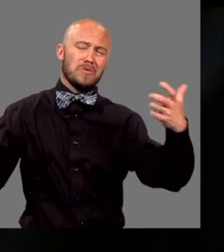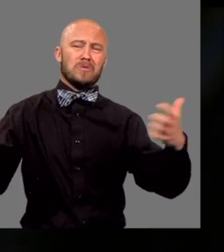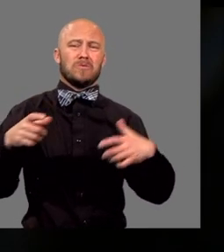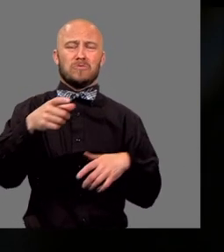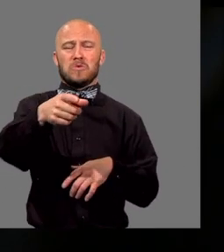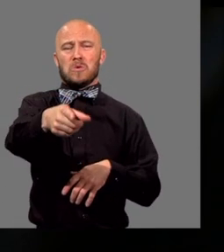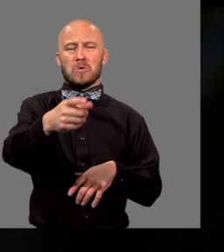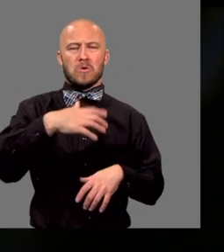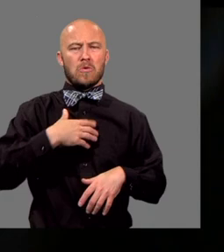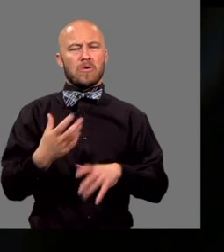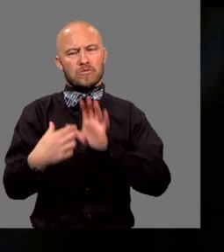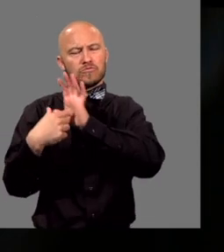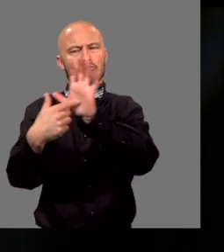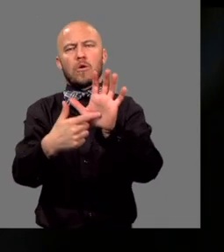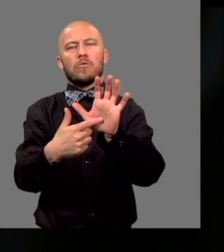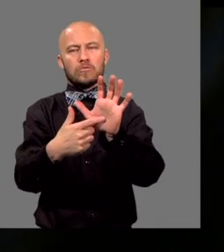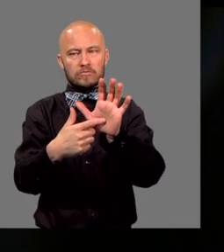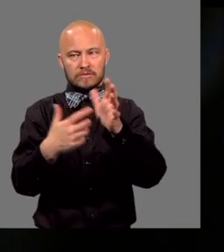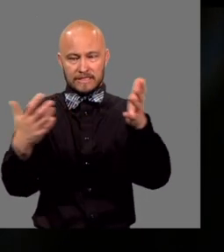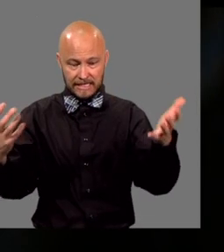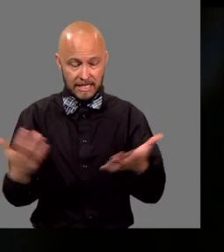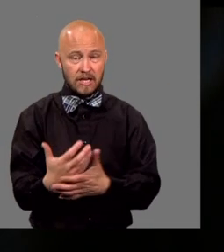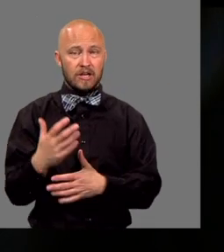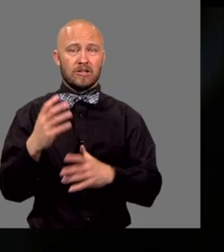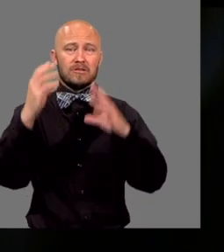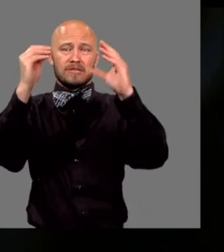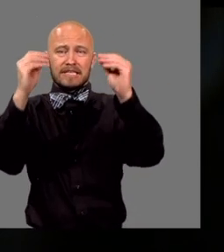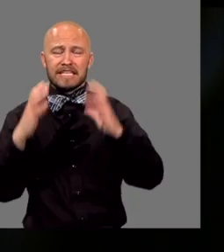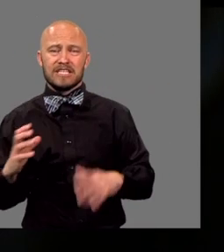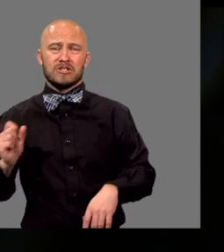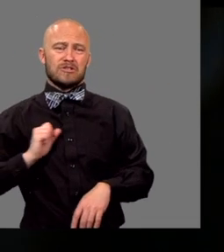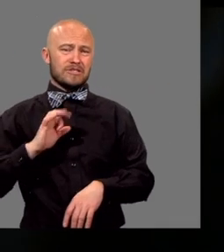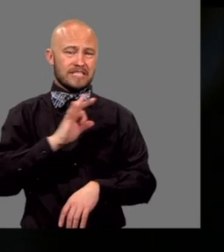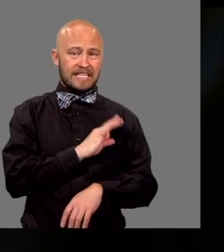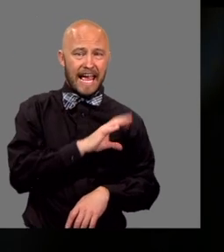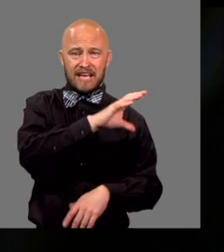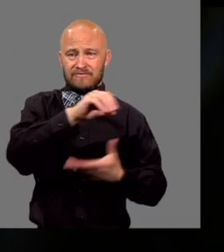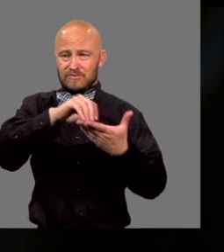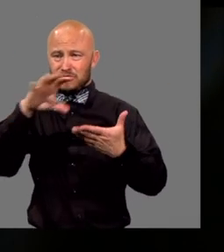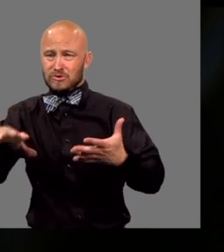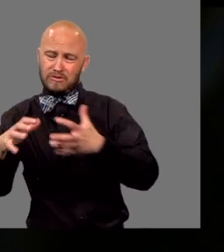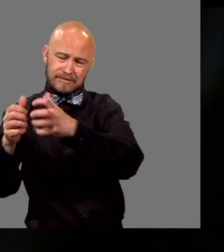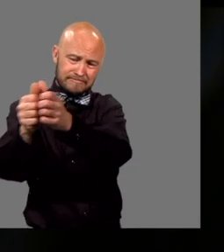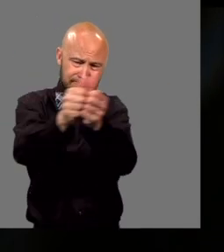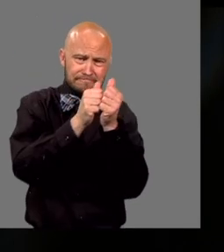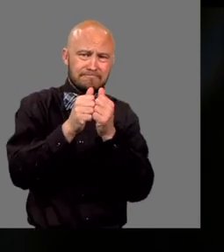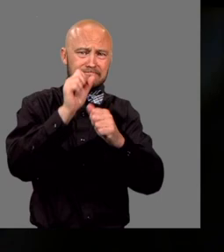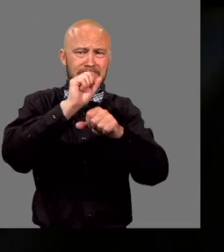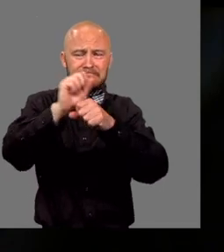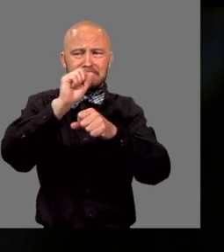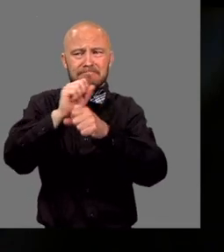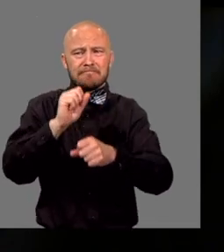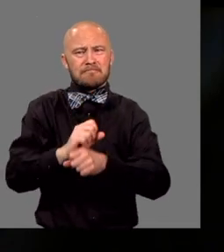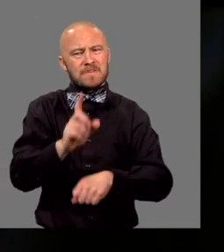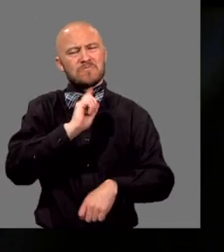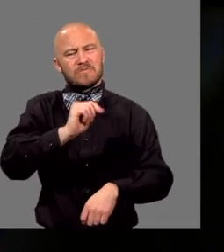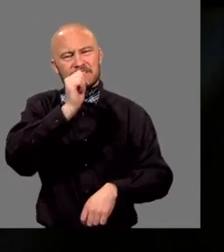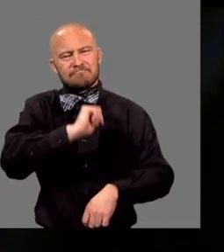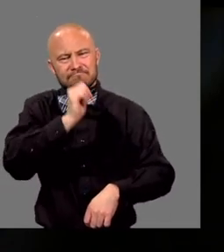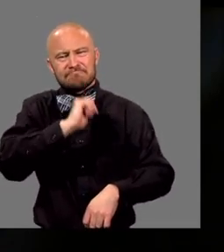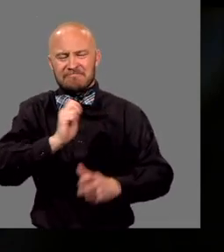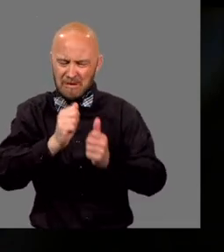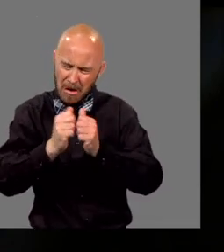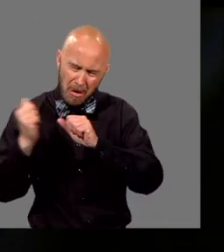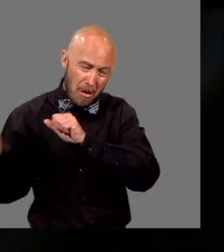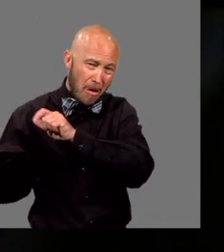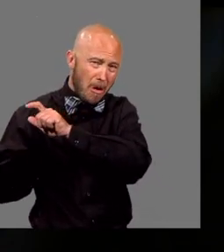to PCC as an institution, the faculty and administration, and you as students to pull